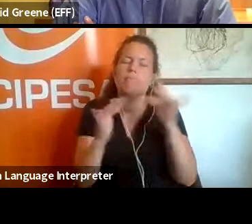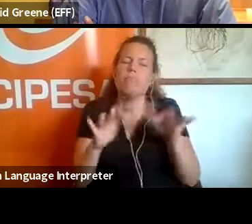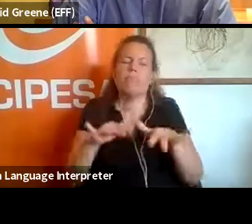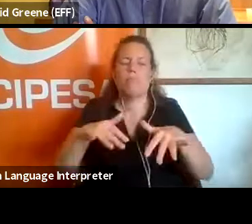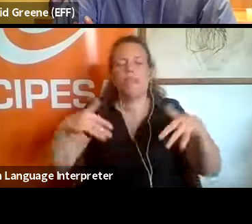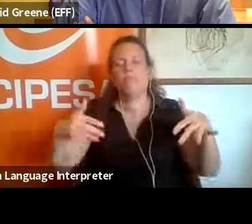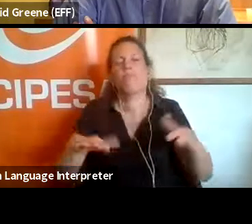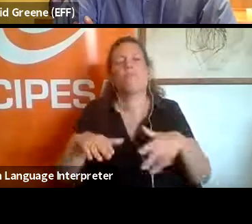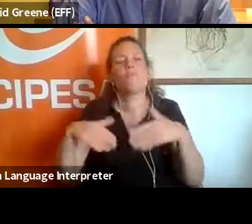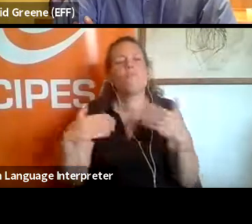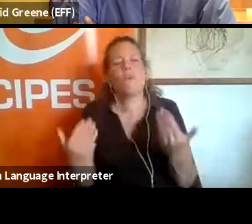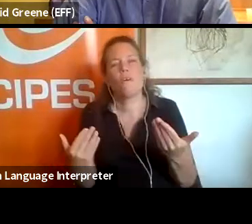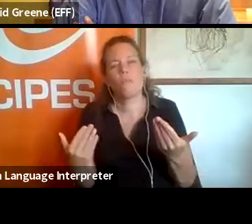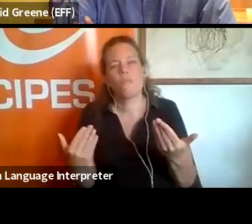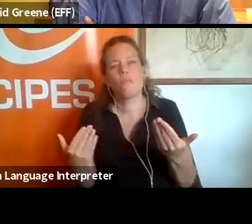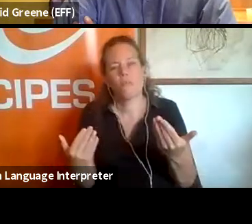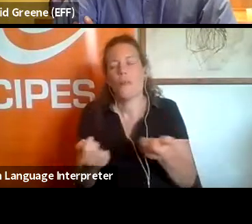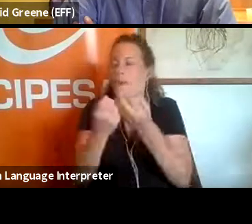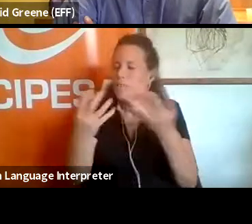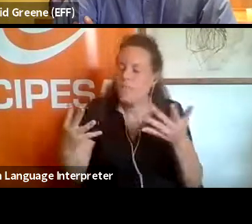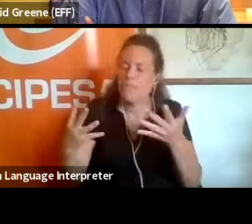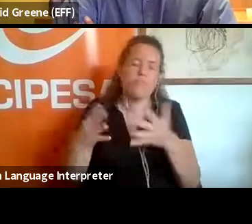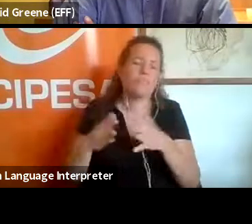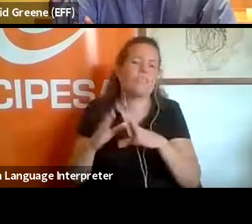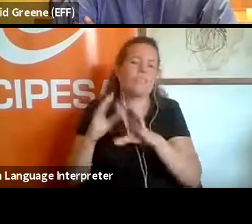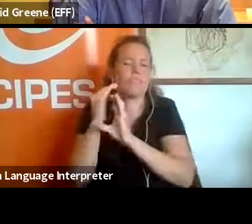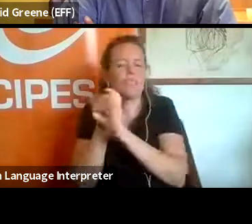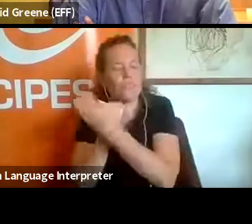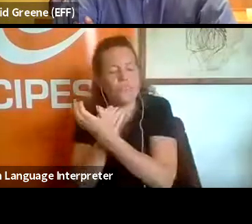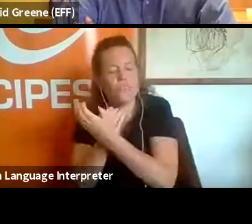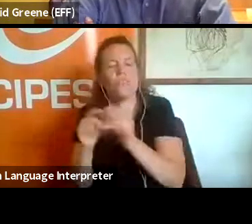are covering different cultures and languages as well.